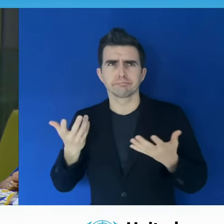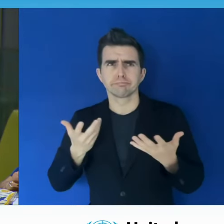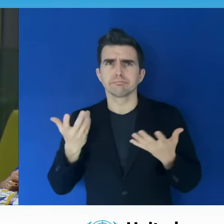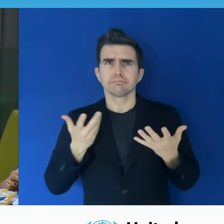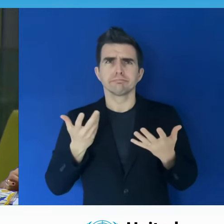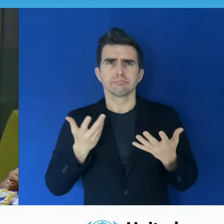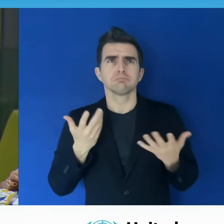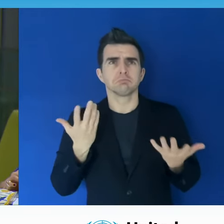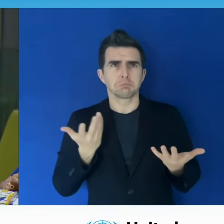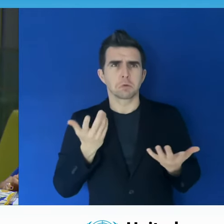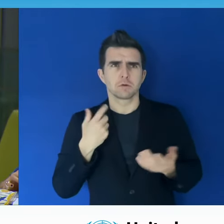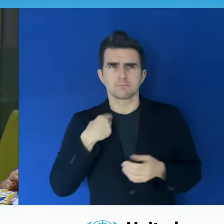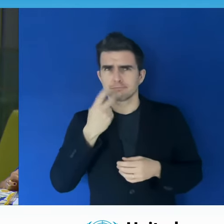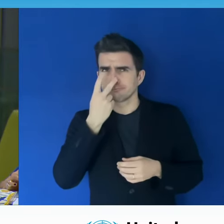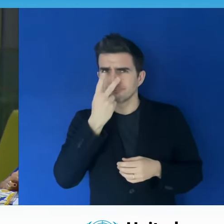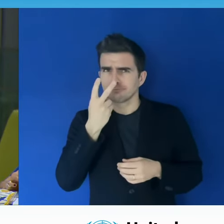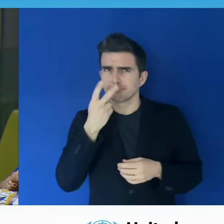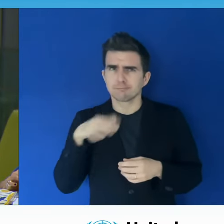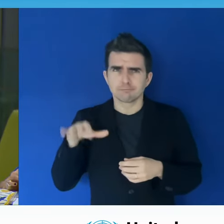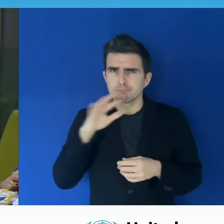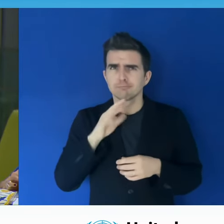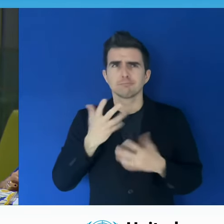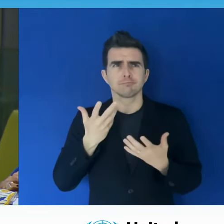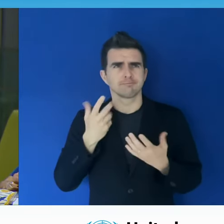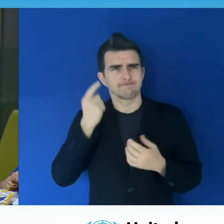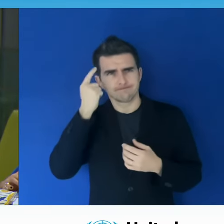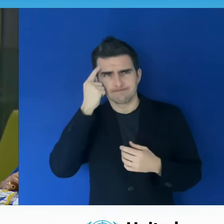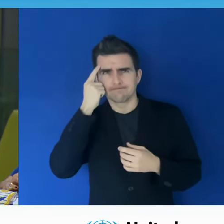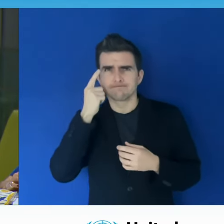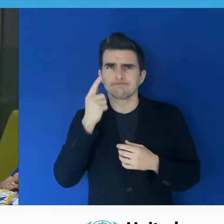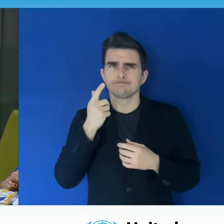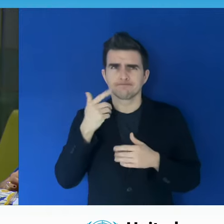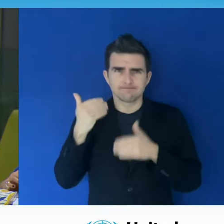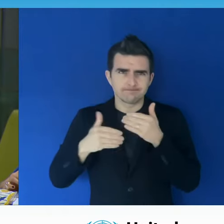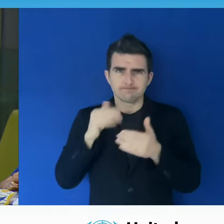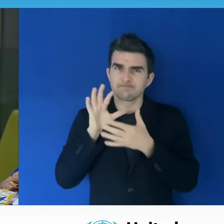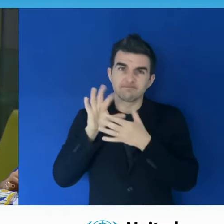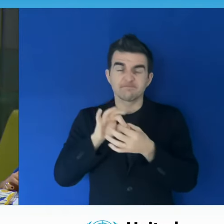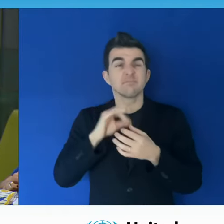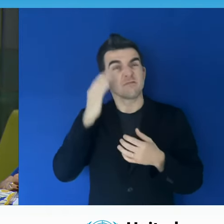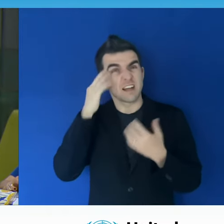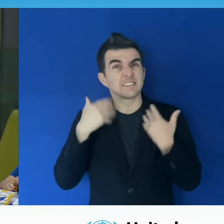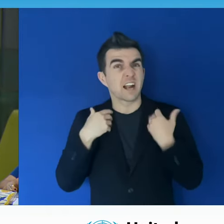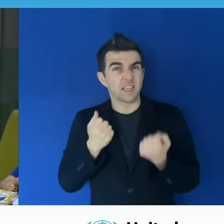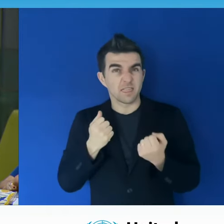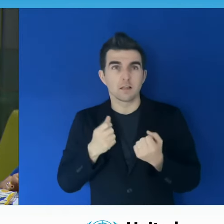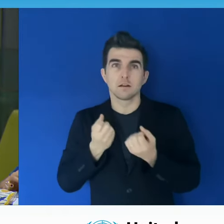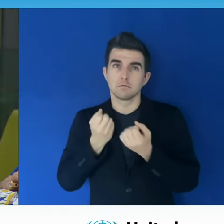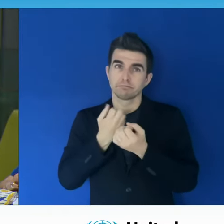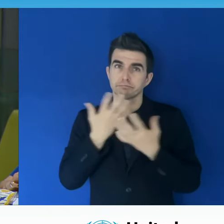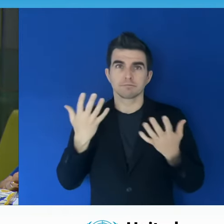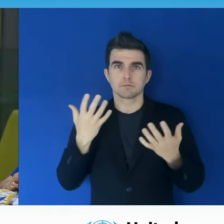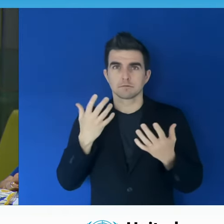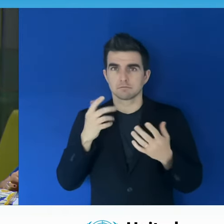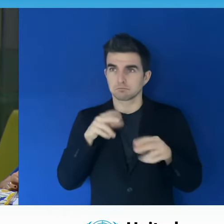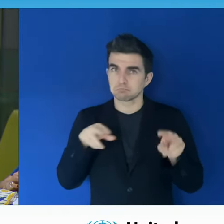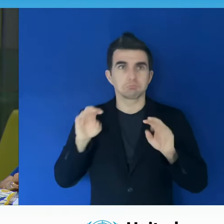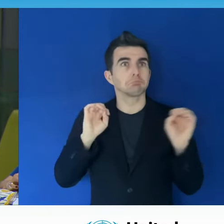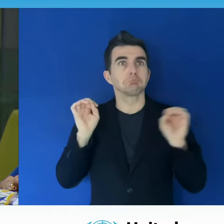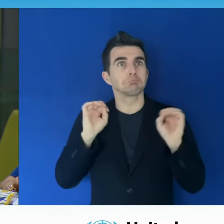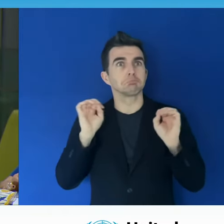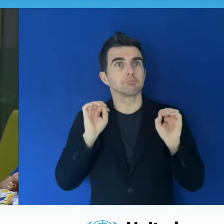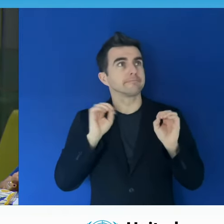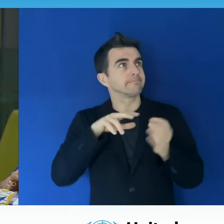of mental health. And many times these are not diagnosed and they're not treated. But unfortunately,